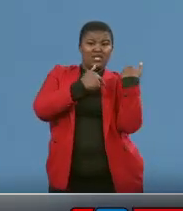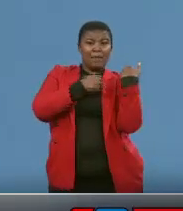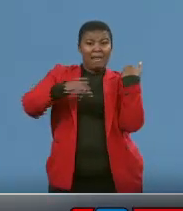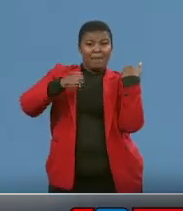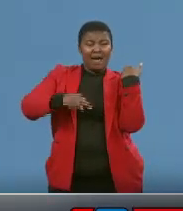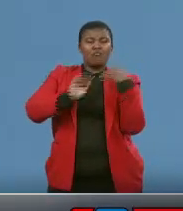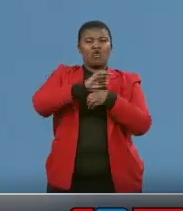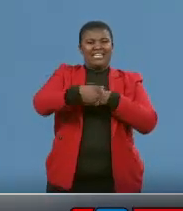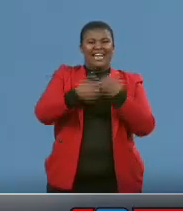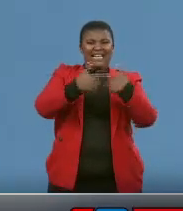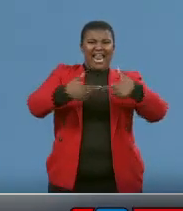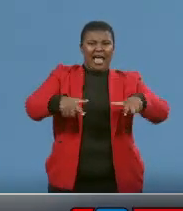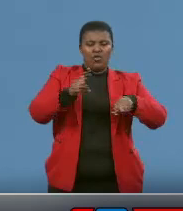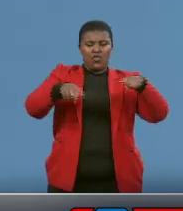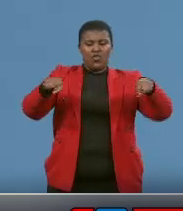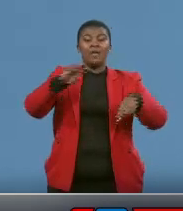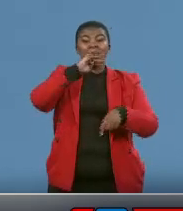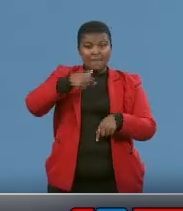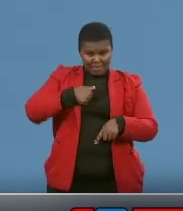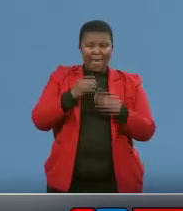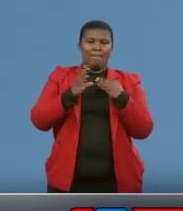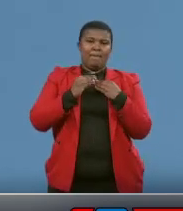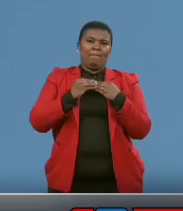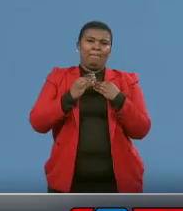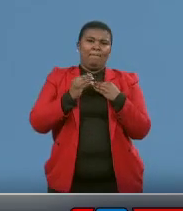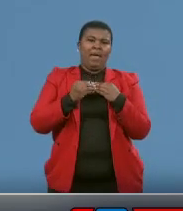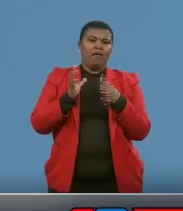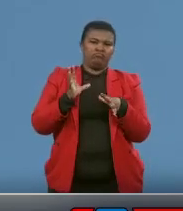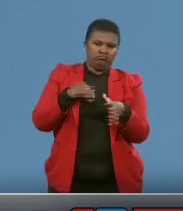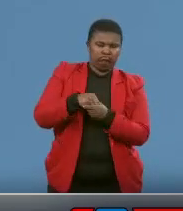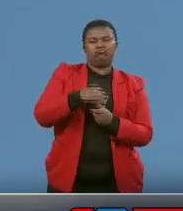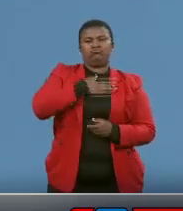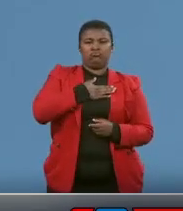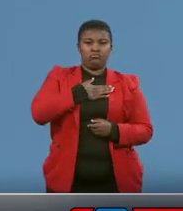language sub-board. So we do try to help